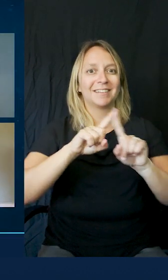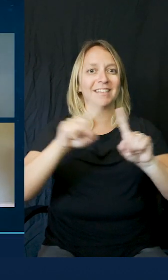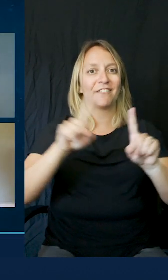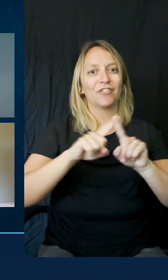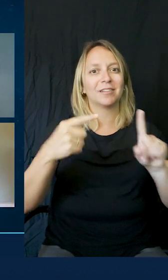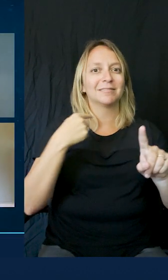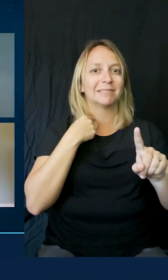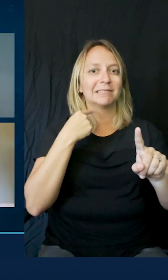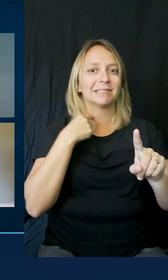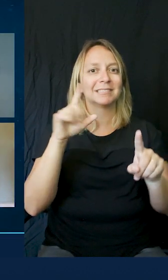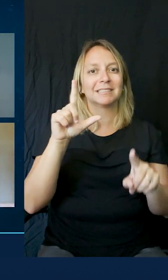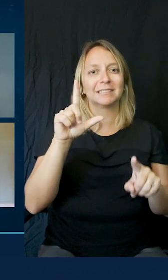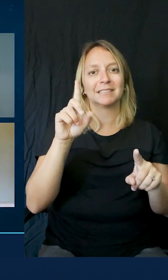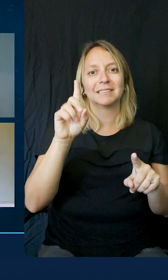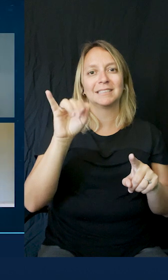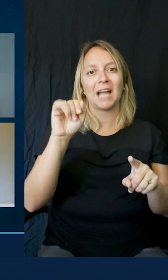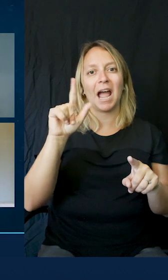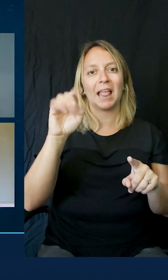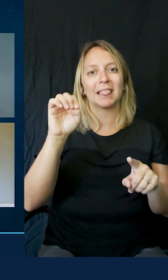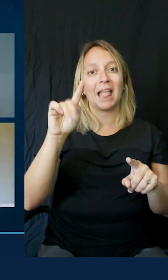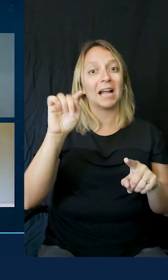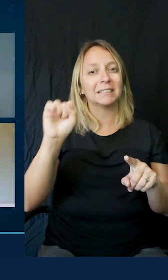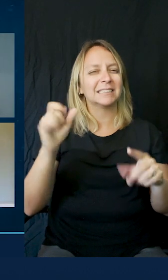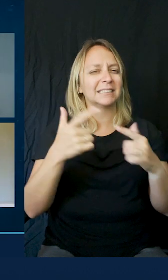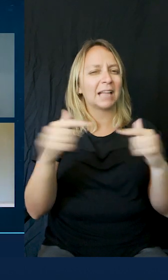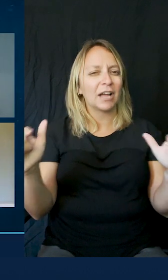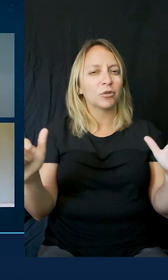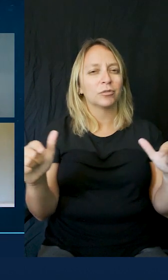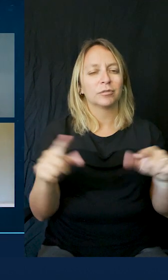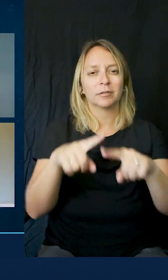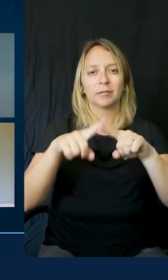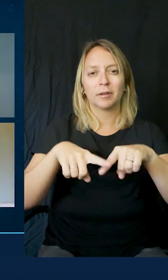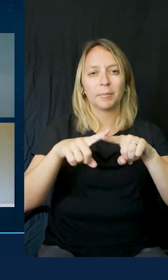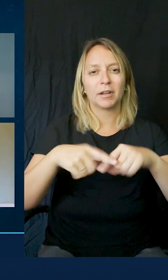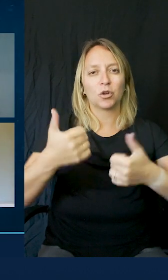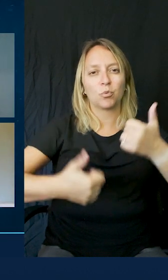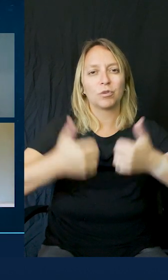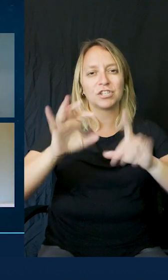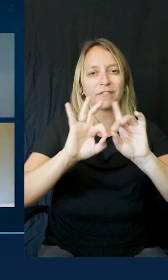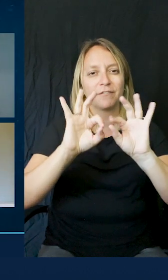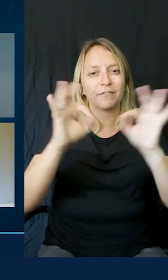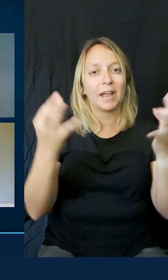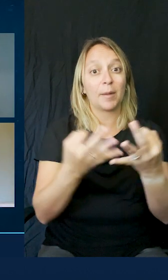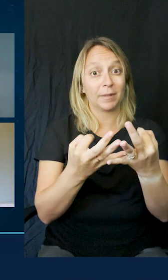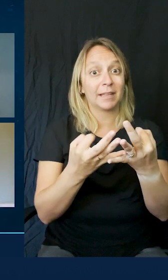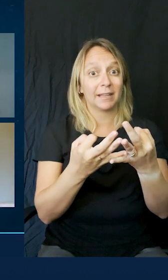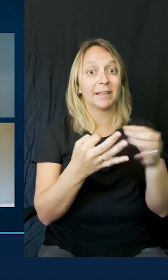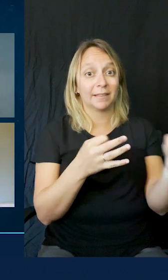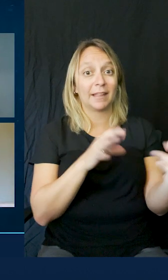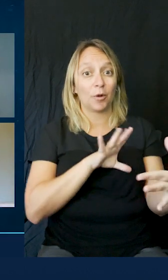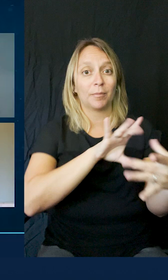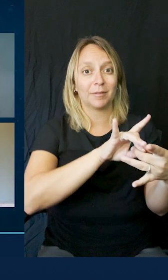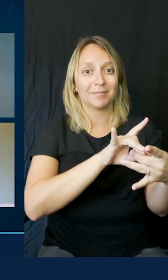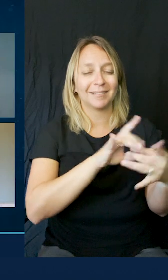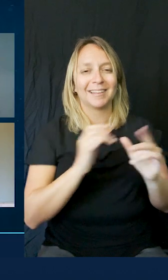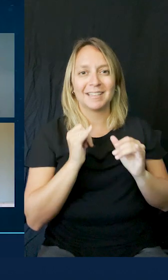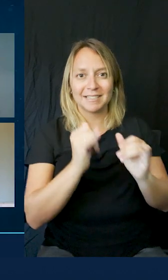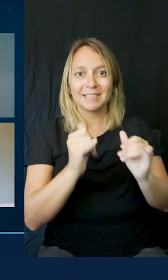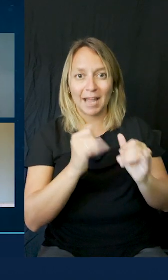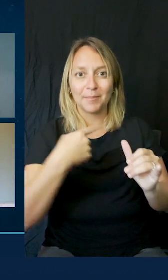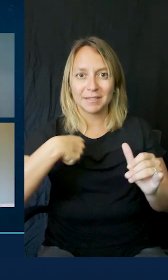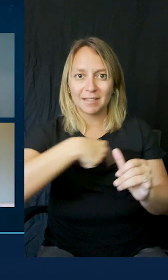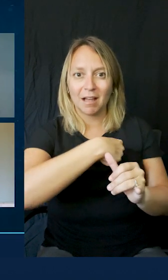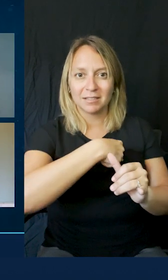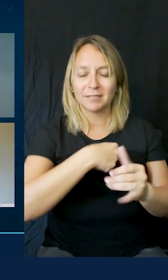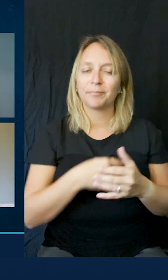dialects depending on what family they belong to, just like we do. And so I think there's just